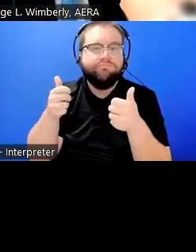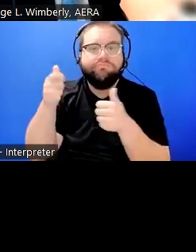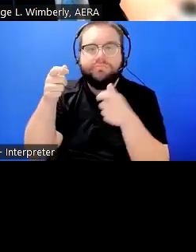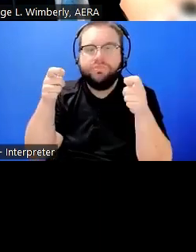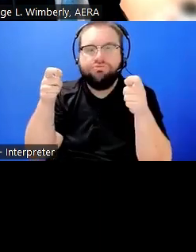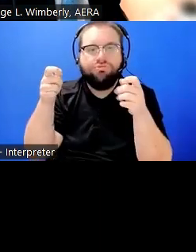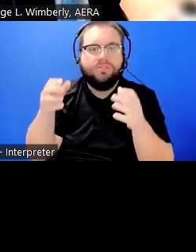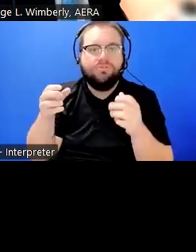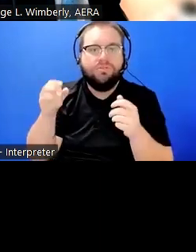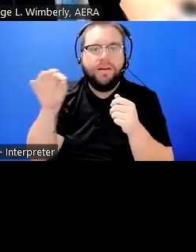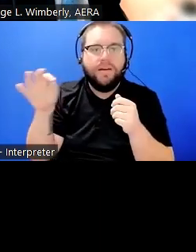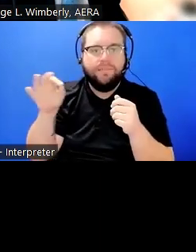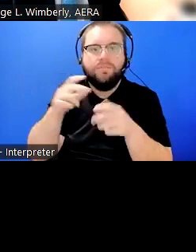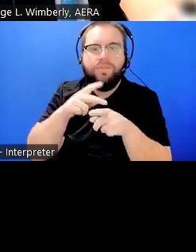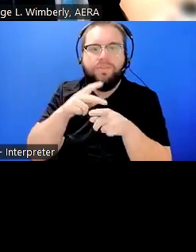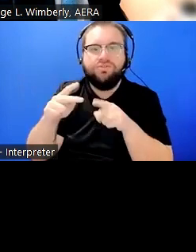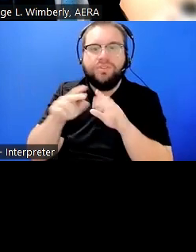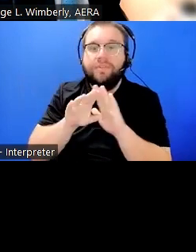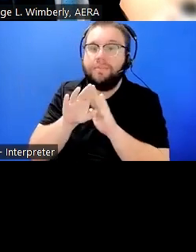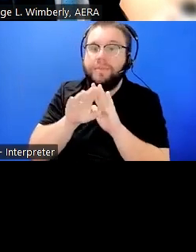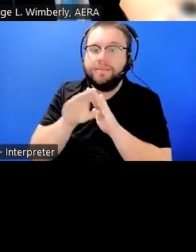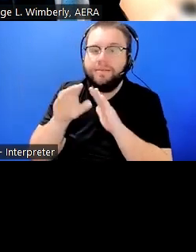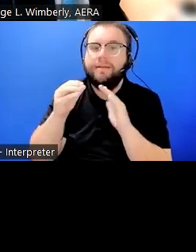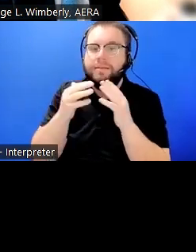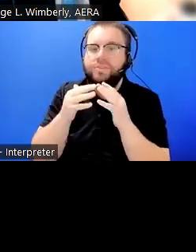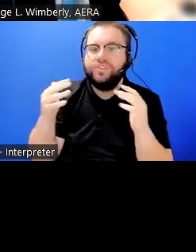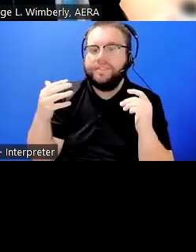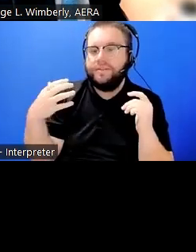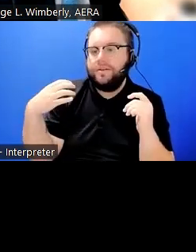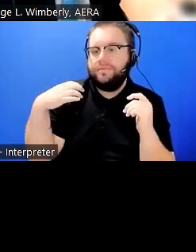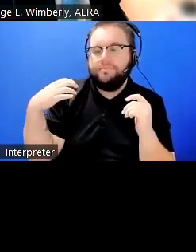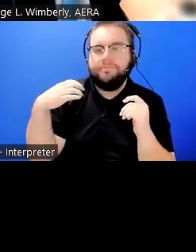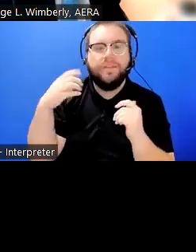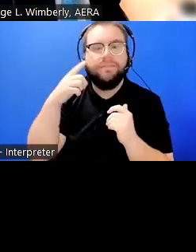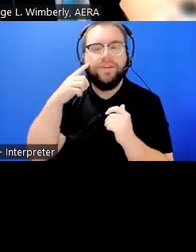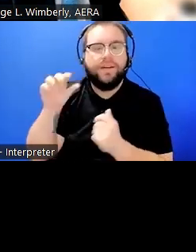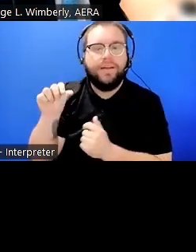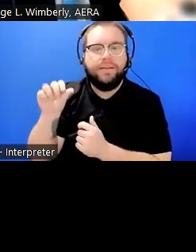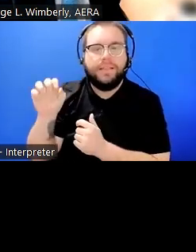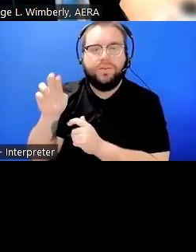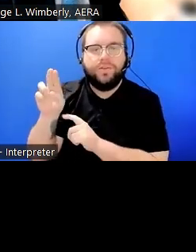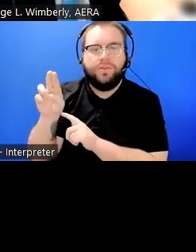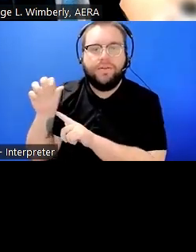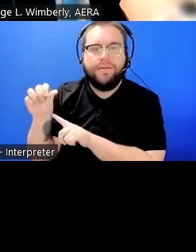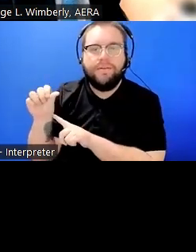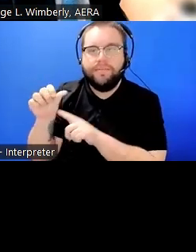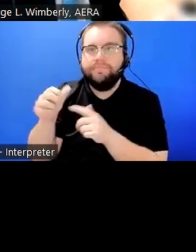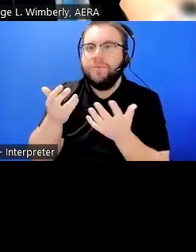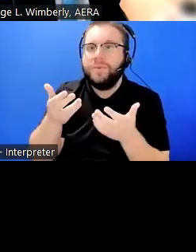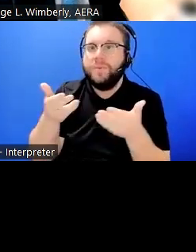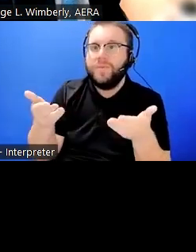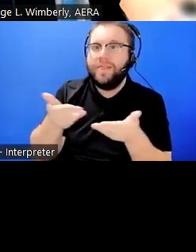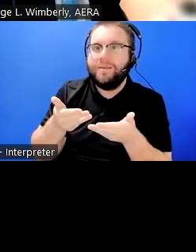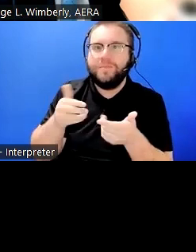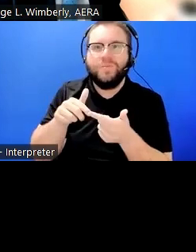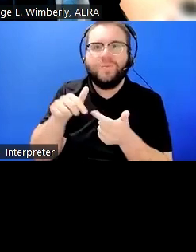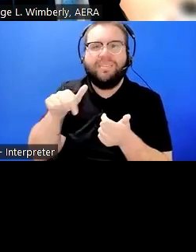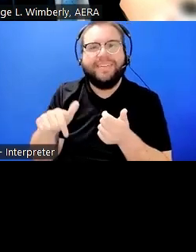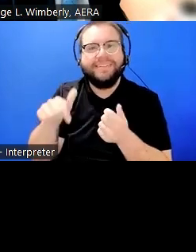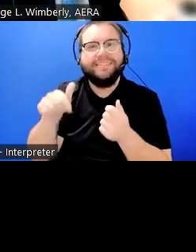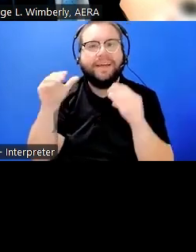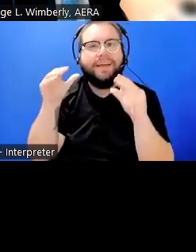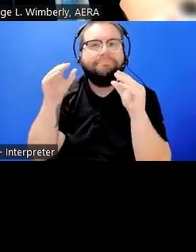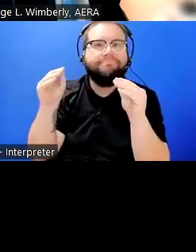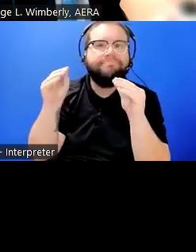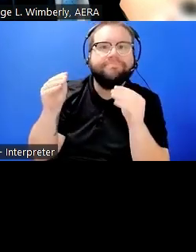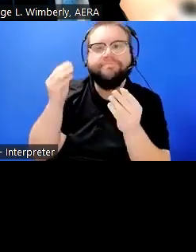American Educational Research Association, AERA, and I want to welcome you to our informational webinar on